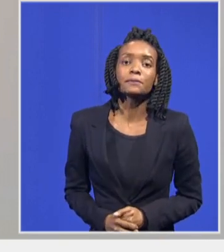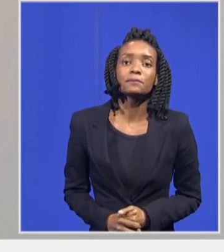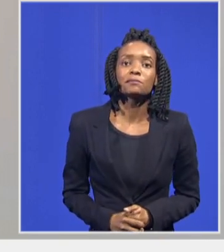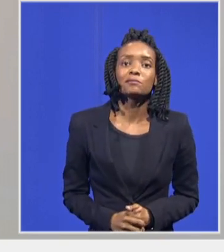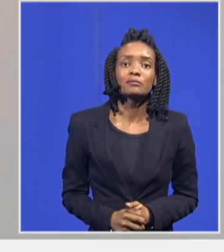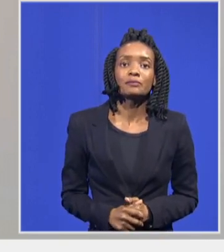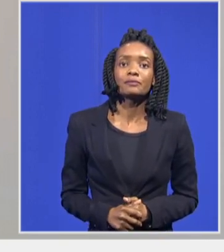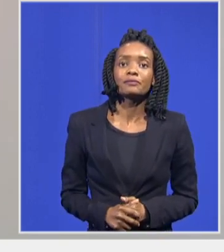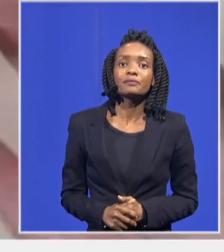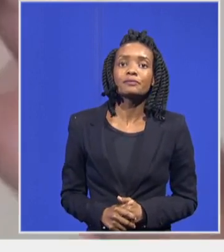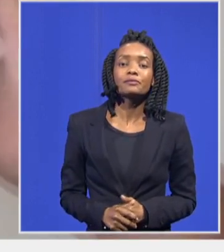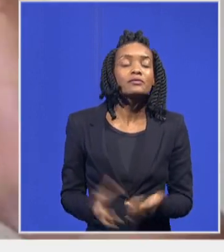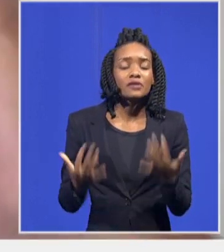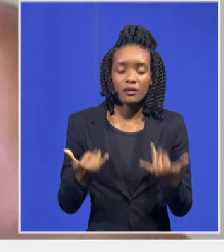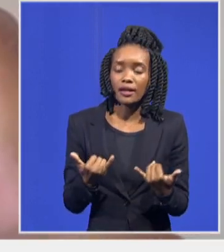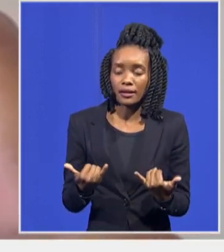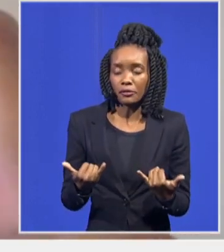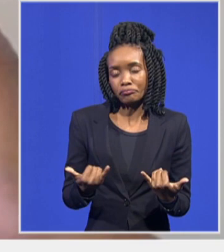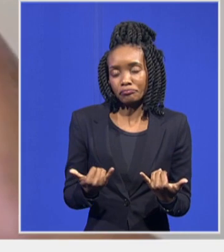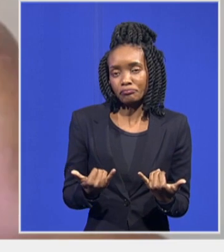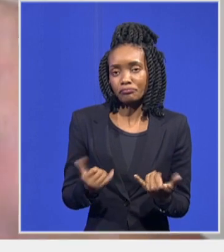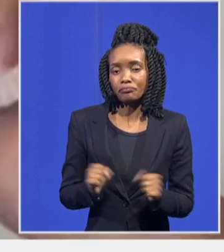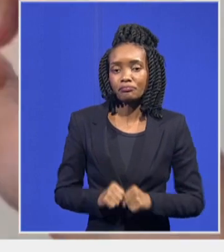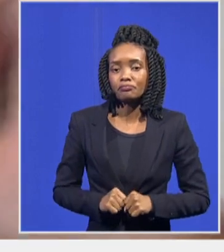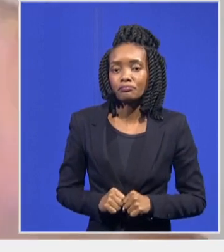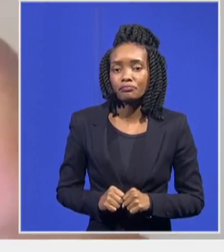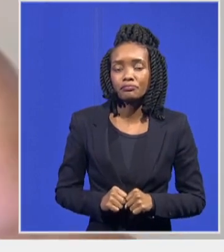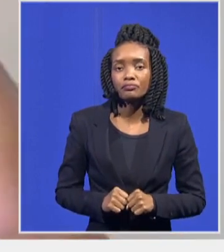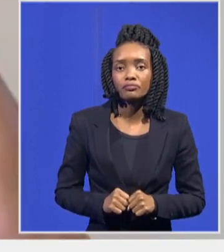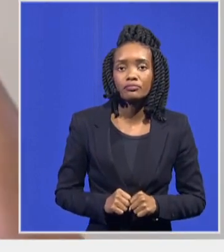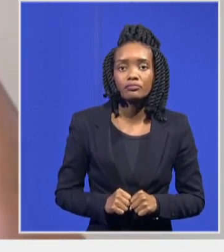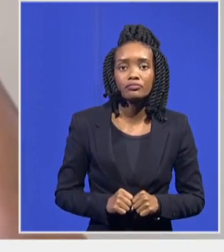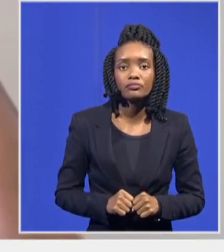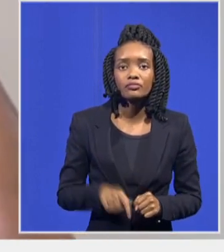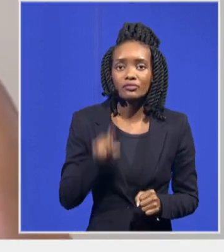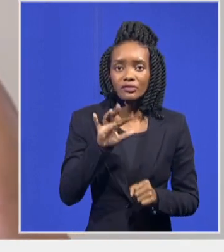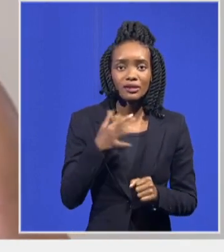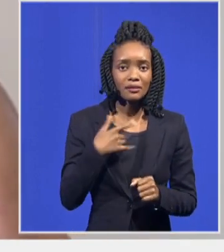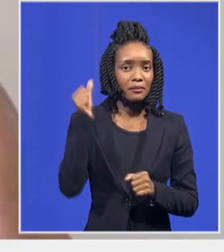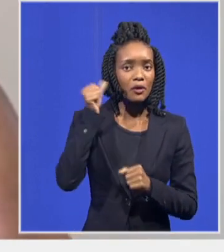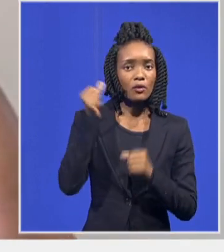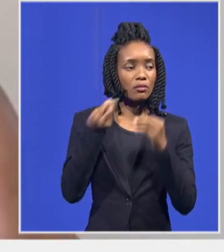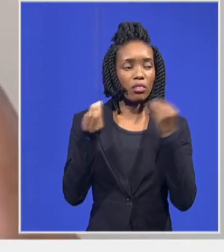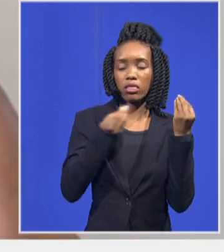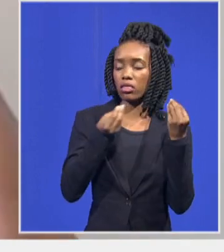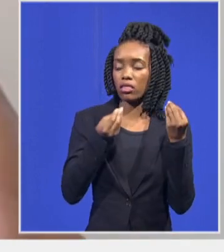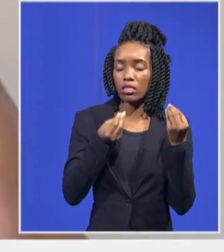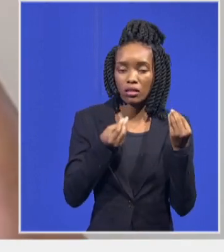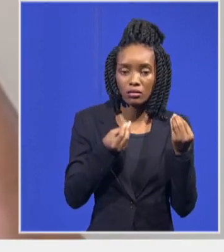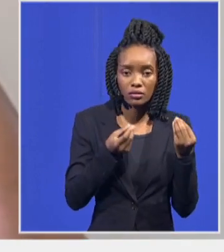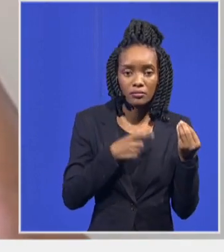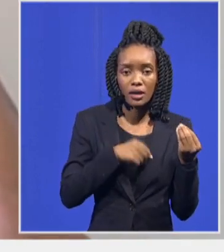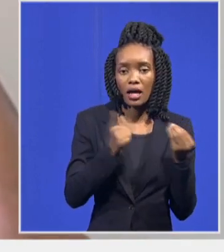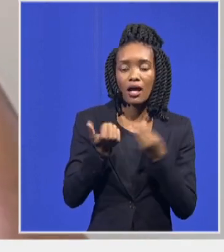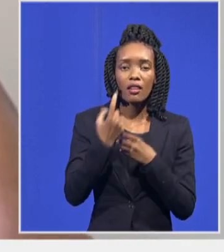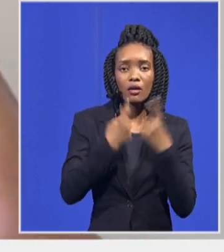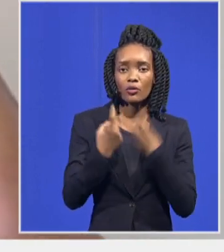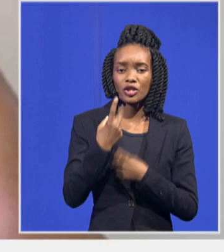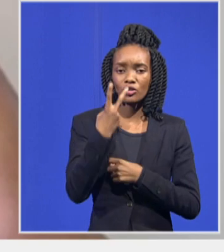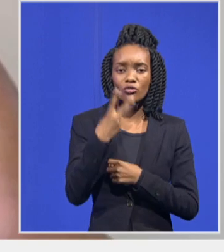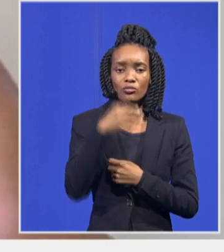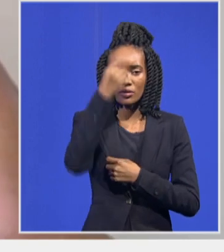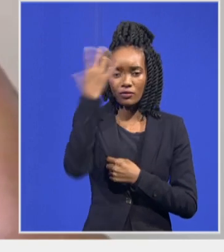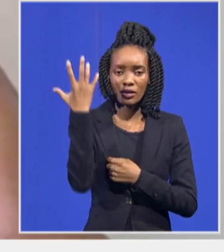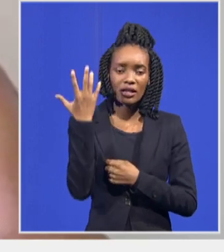as it is right now. Deepak, I'm sorry, man, I got just distracted by this noise over here. I forgot those other 2 questions, if you may just remind